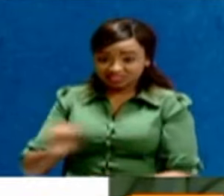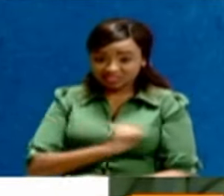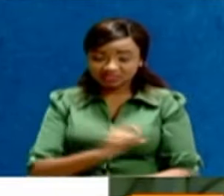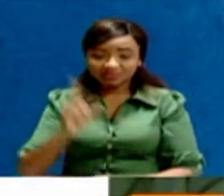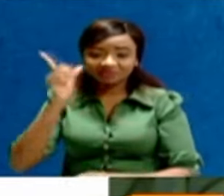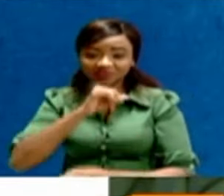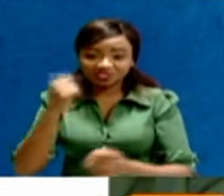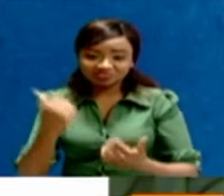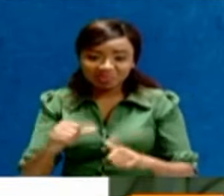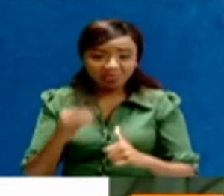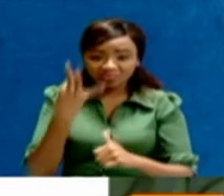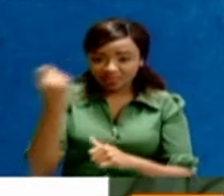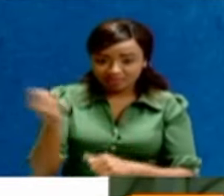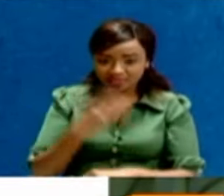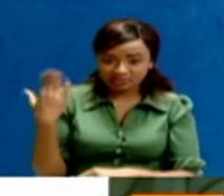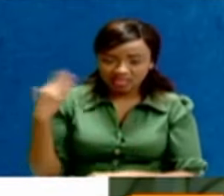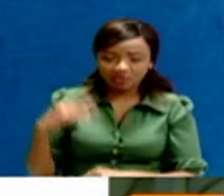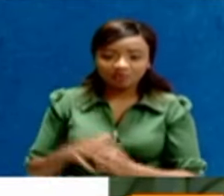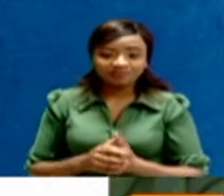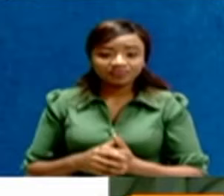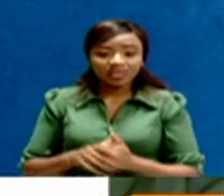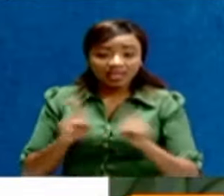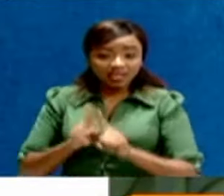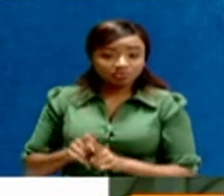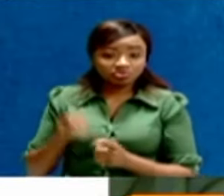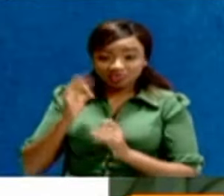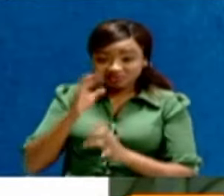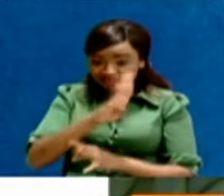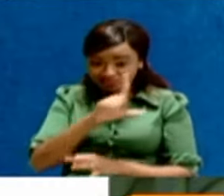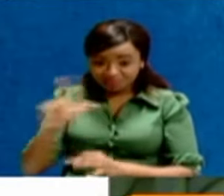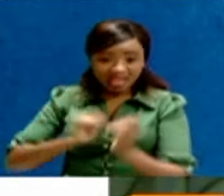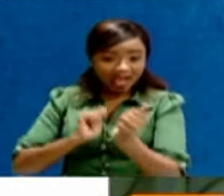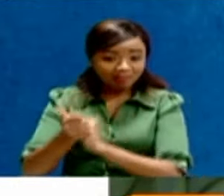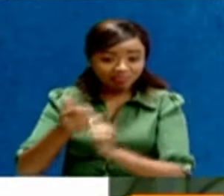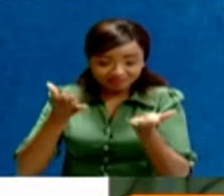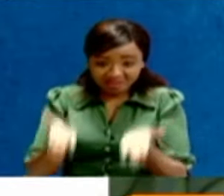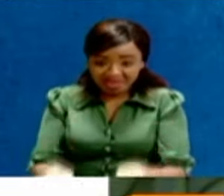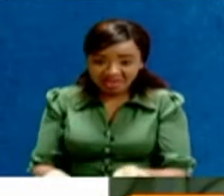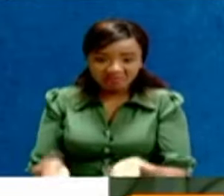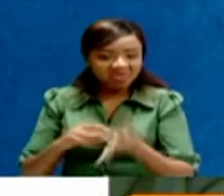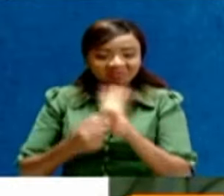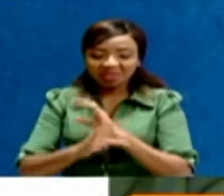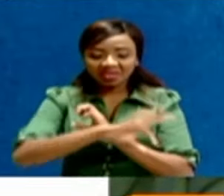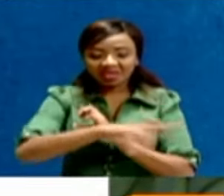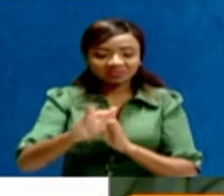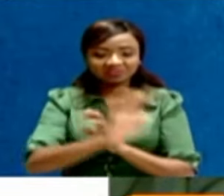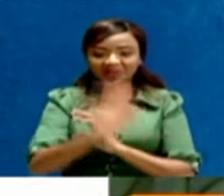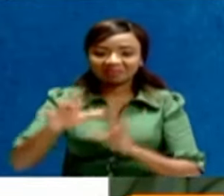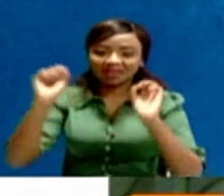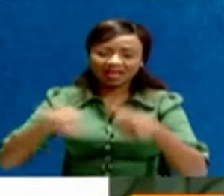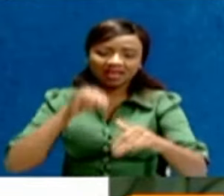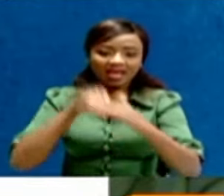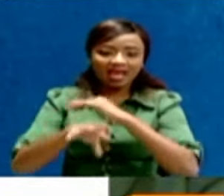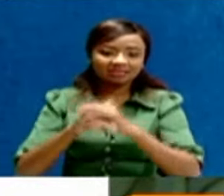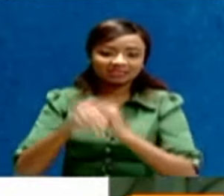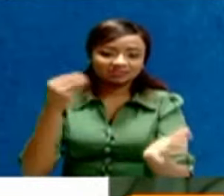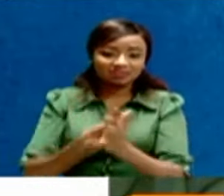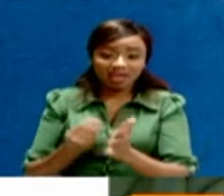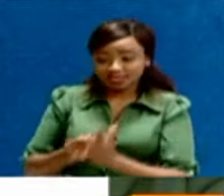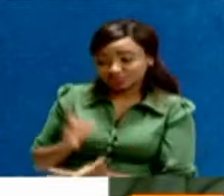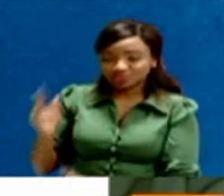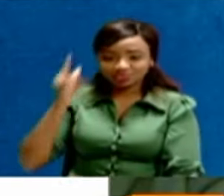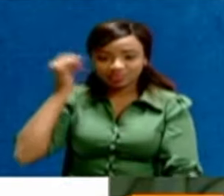National Assembly 3 months ago. And he says that if that bill had passed by now, the counties would have been able to access cash. Something